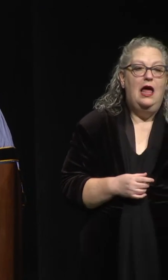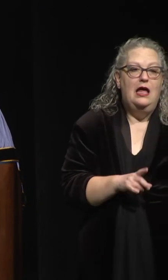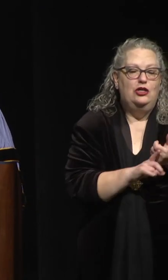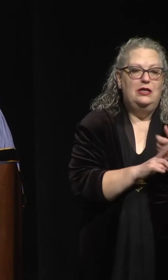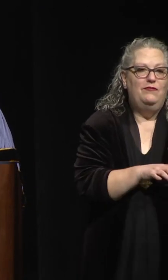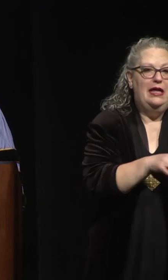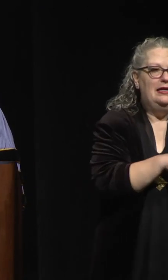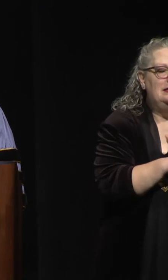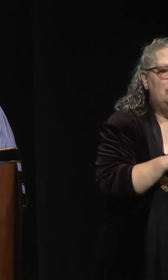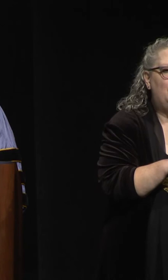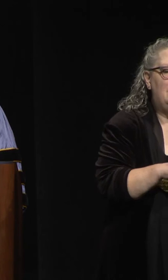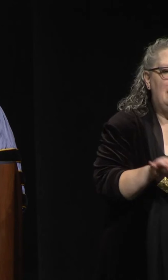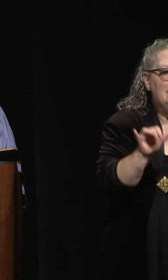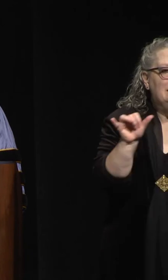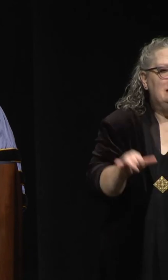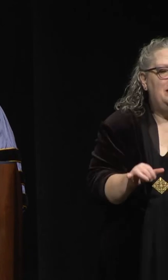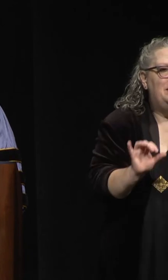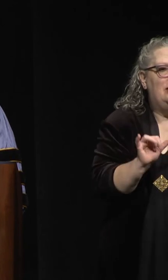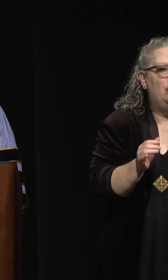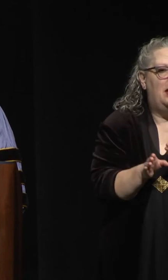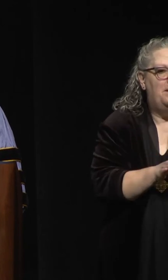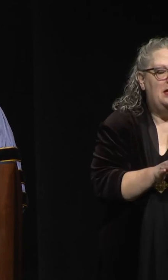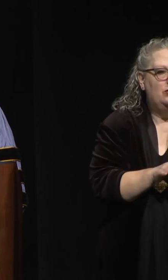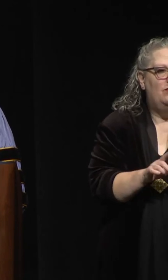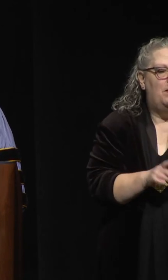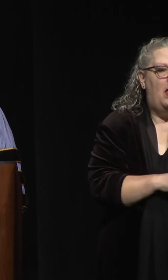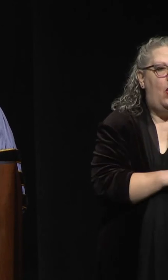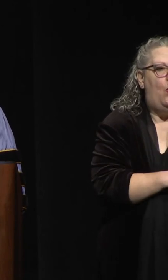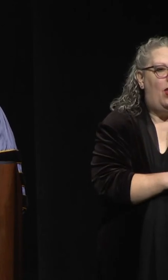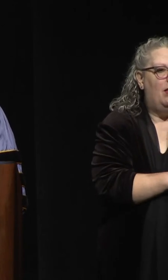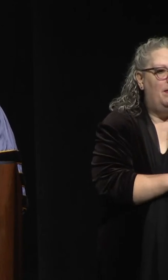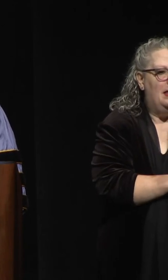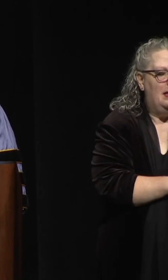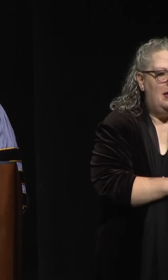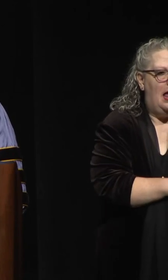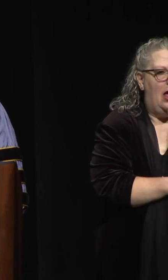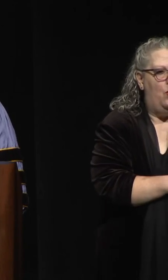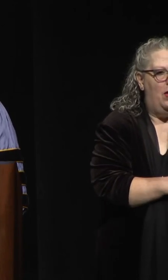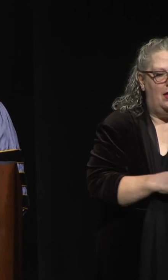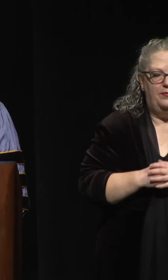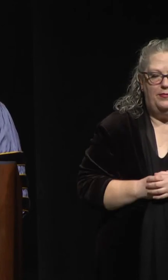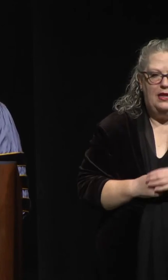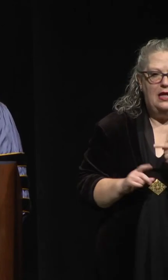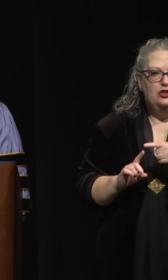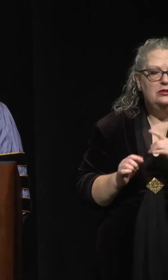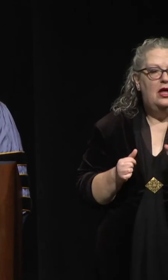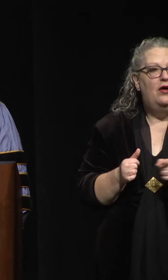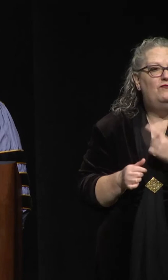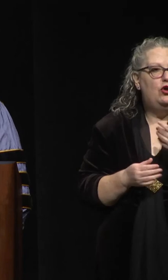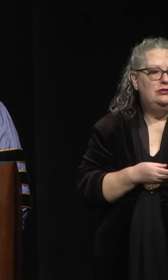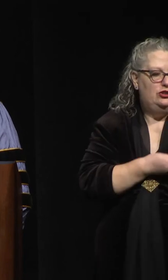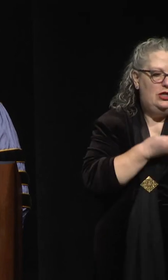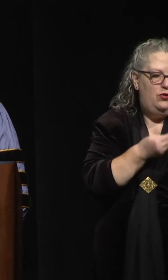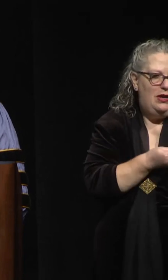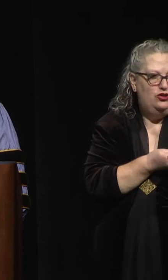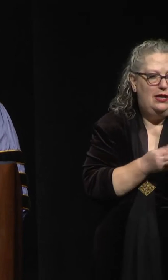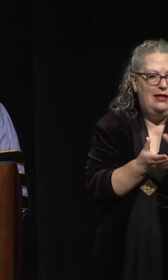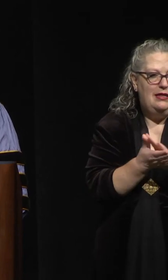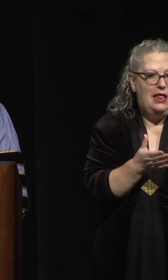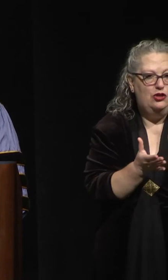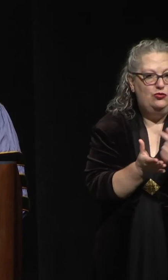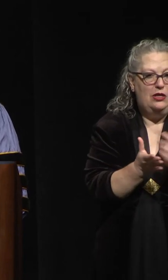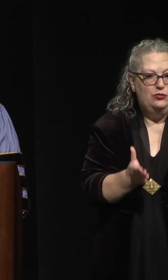an industrial and systems engineering major from Wellman, Iowa. She is a first-generation